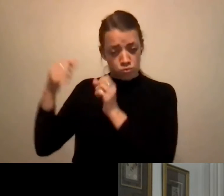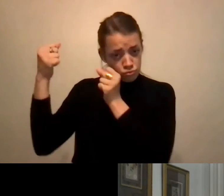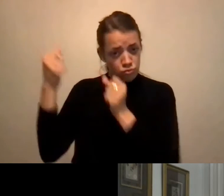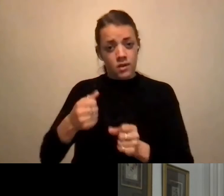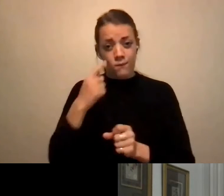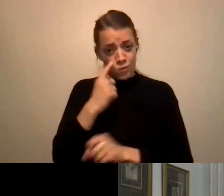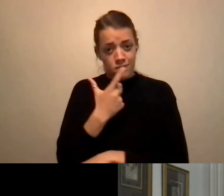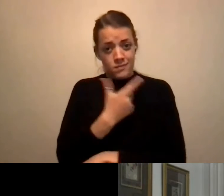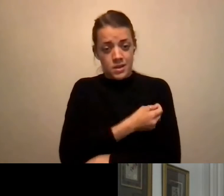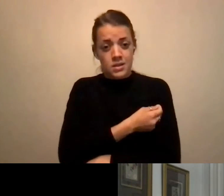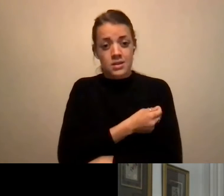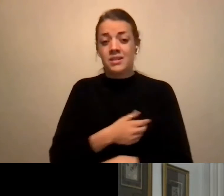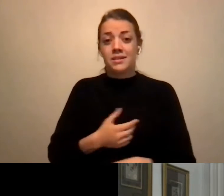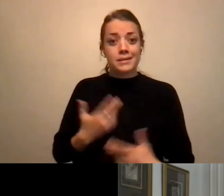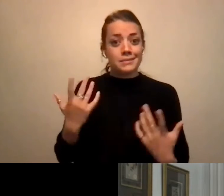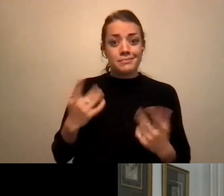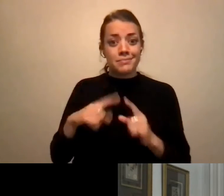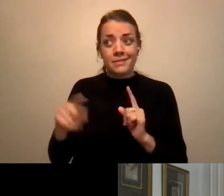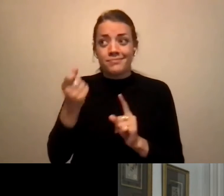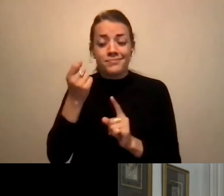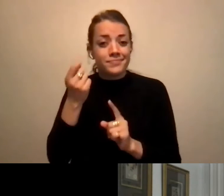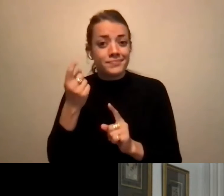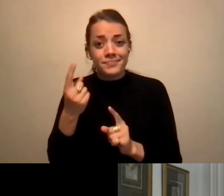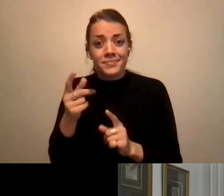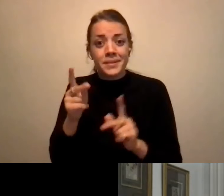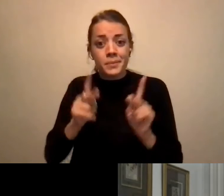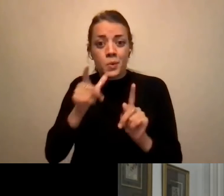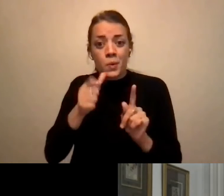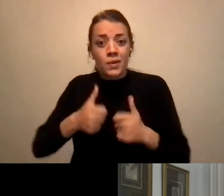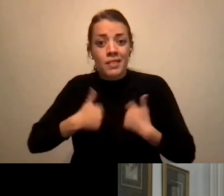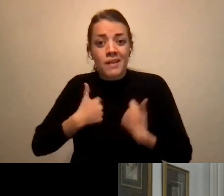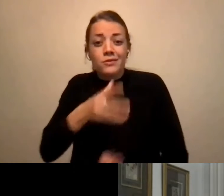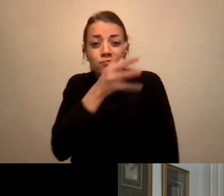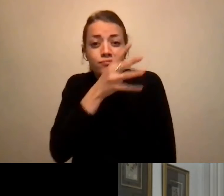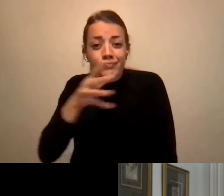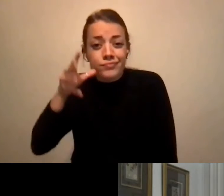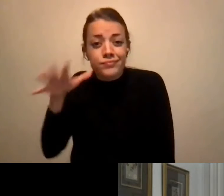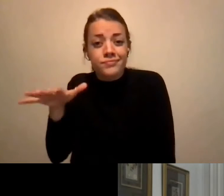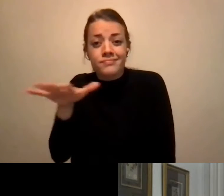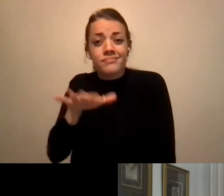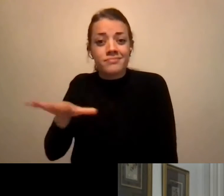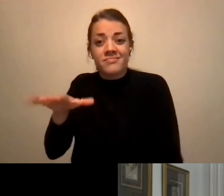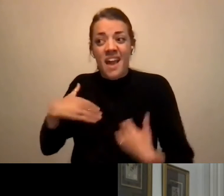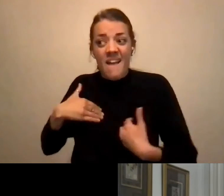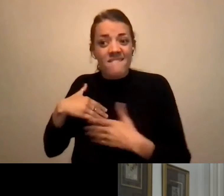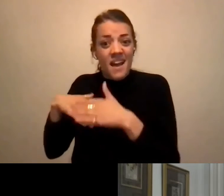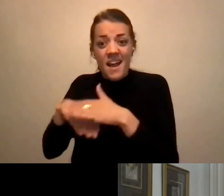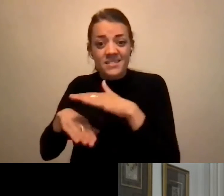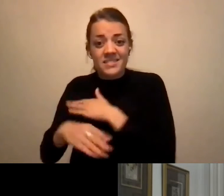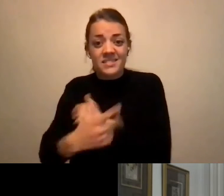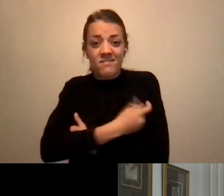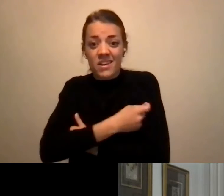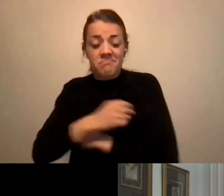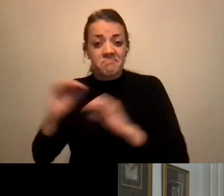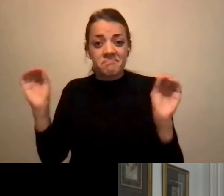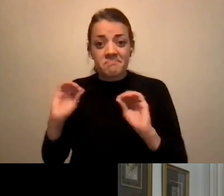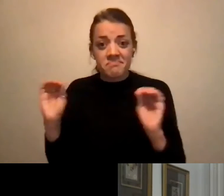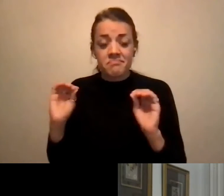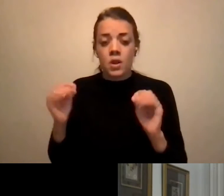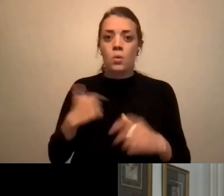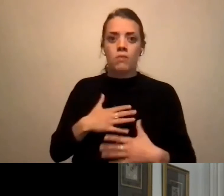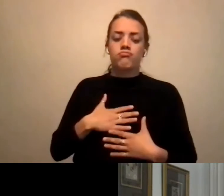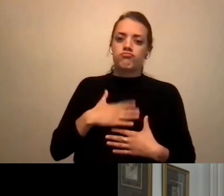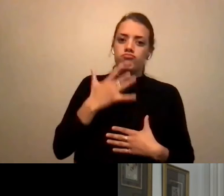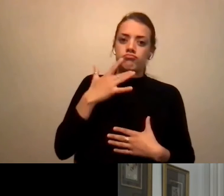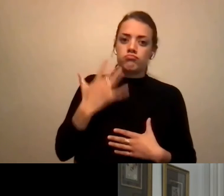have access to vaccine. So we are very fortunate to have it. We're making it as widely available as possible